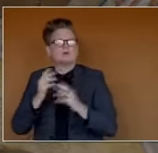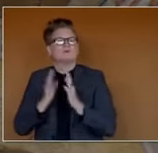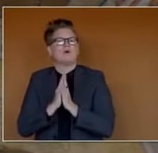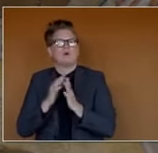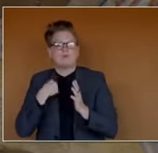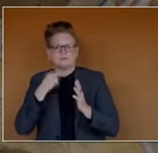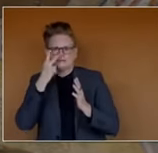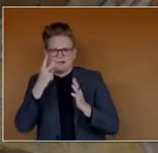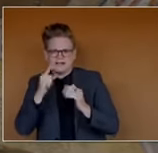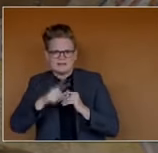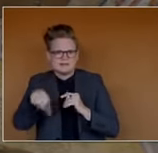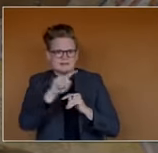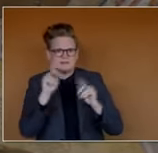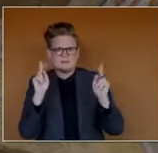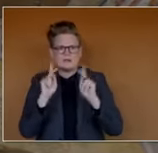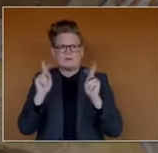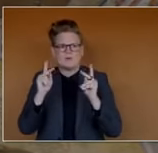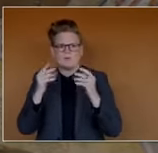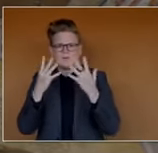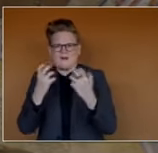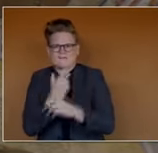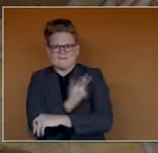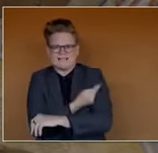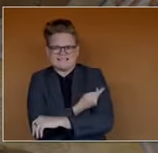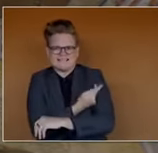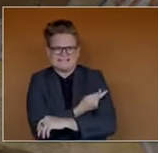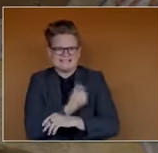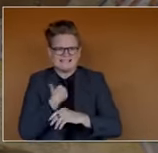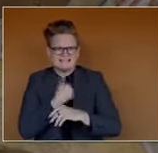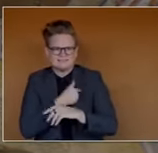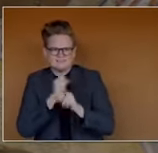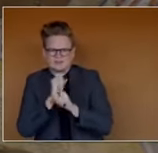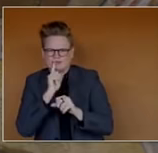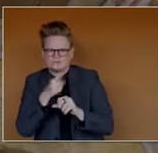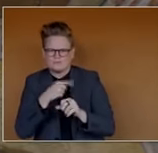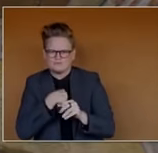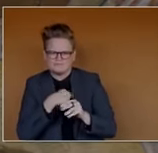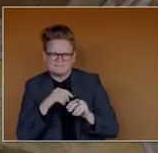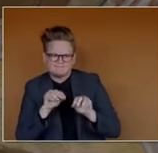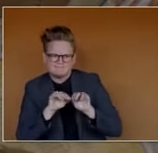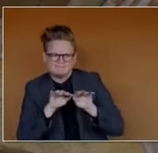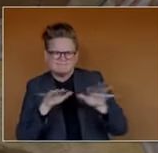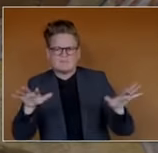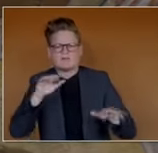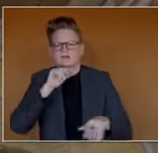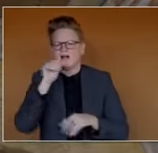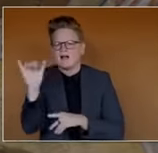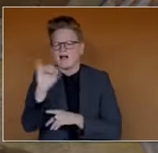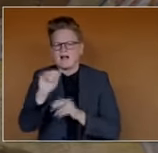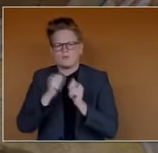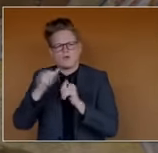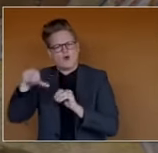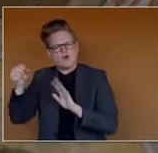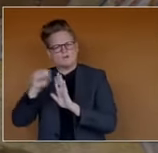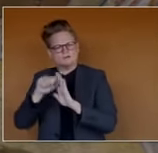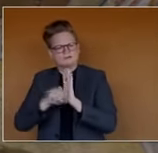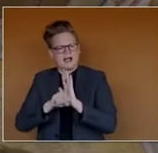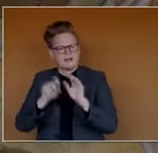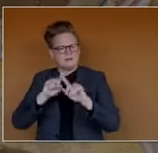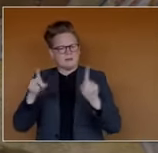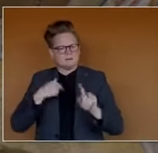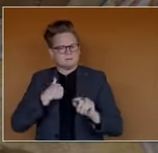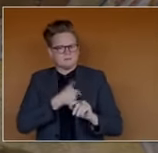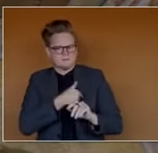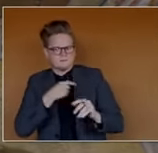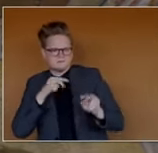the vaccine, it's not as precipitous as many other states, but we are mindful it's a decline nonetheless. And I reinforce this